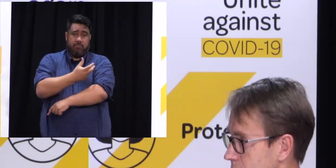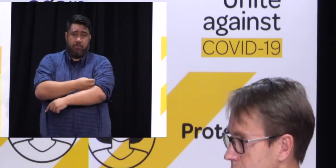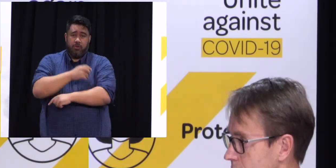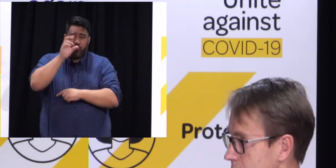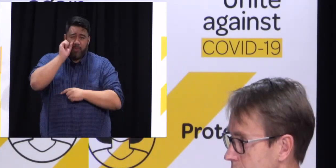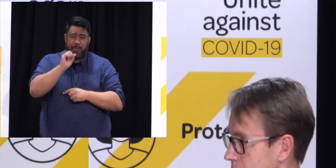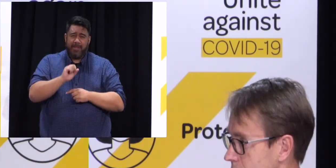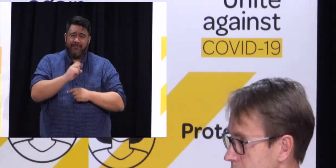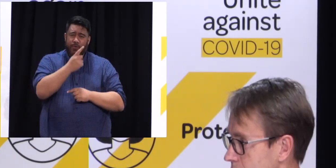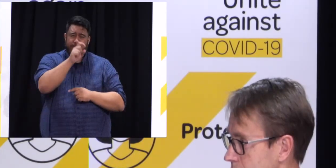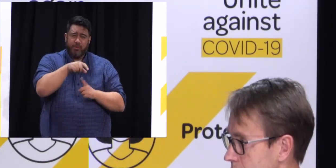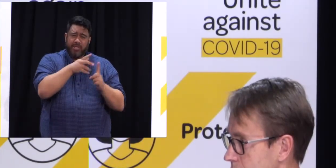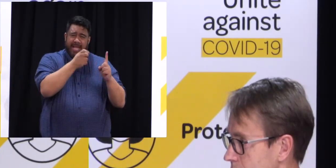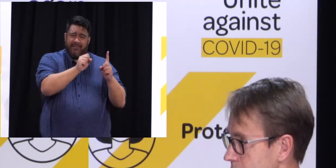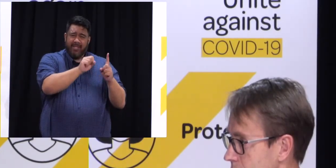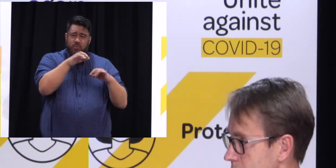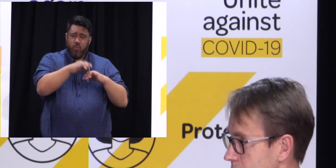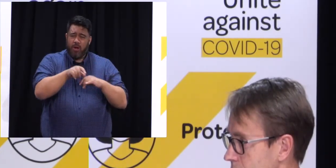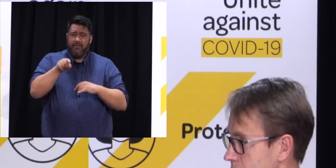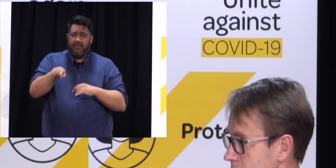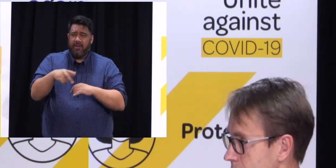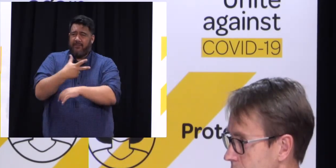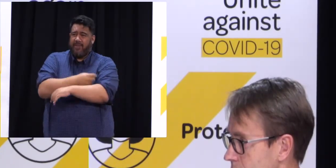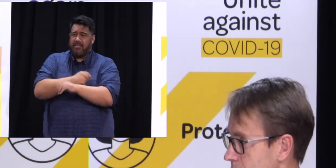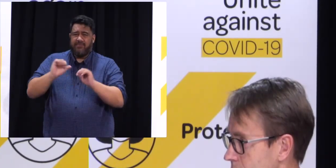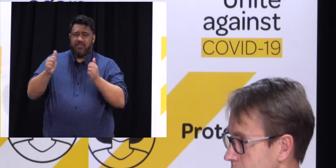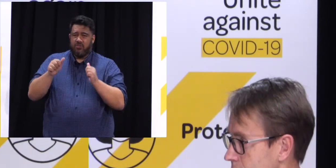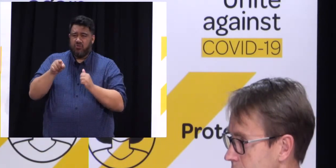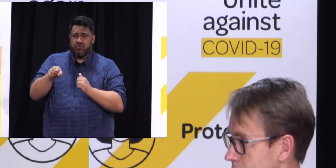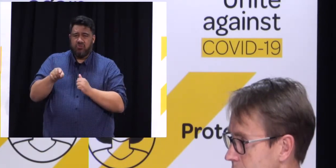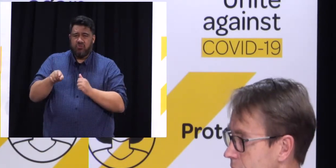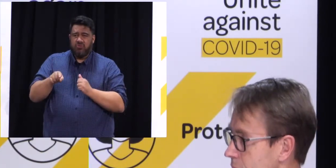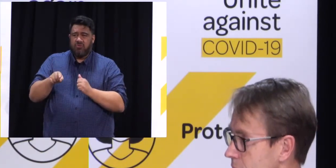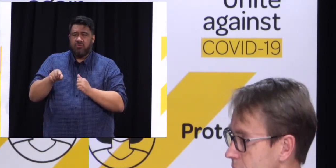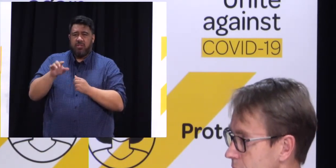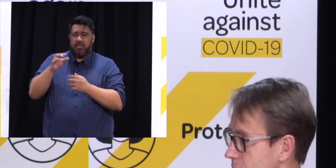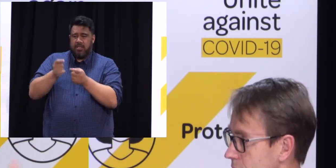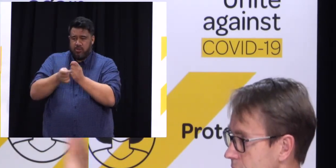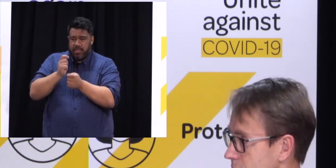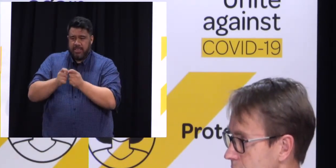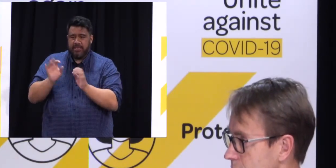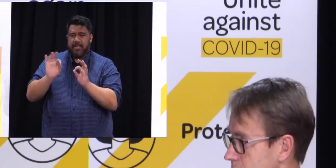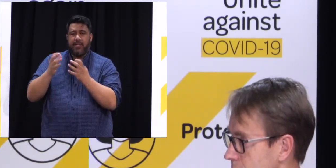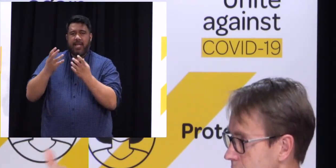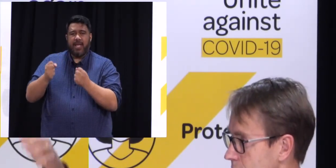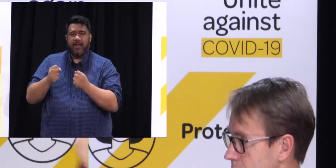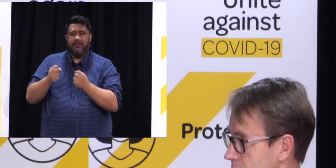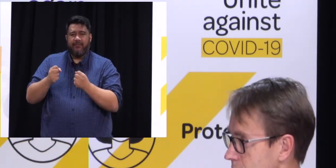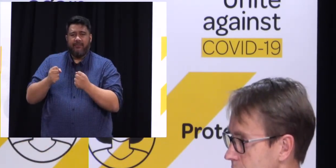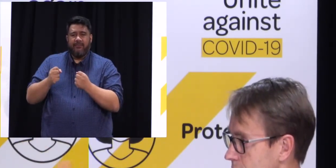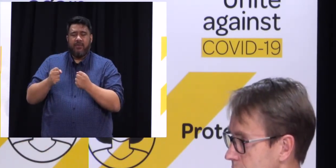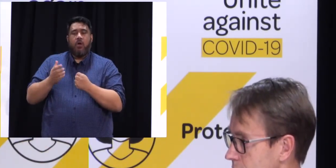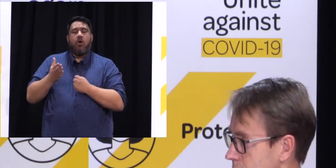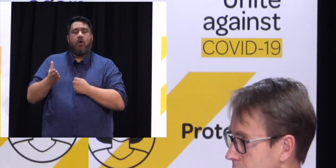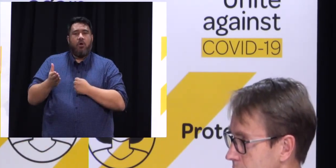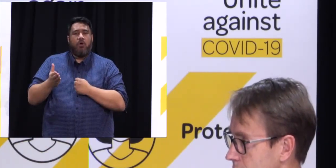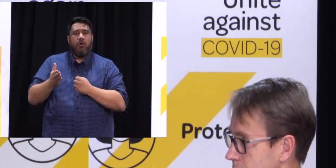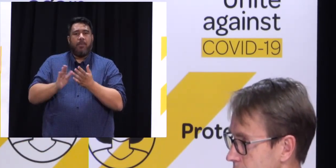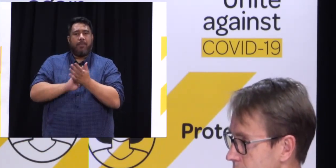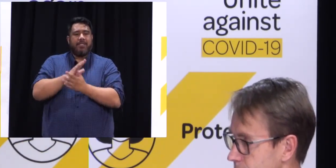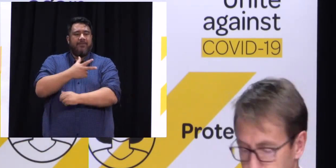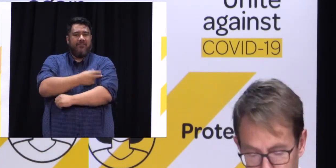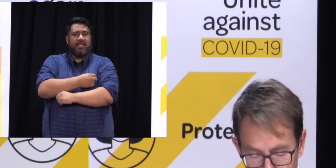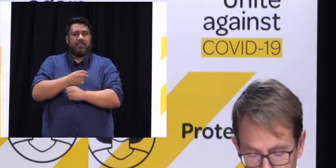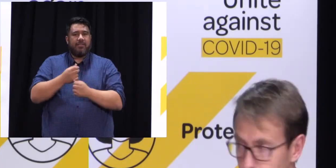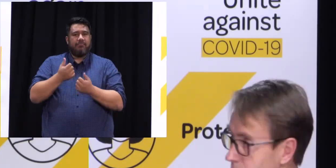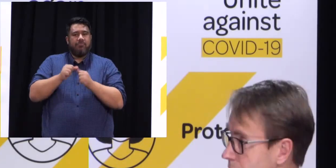case, negative tests, and that demonstrates that vaccine does have the ability to stop a